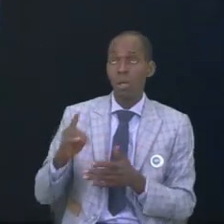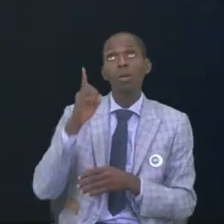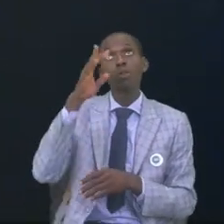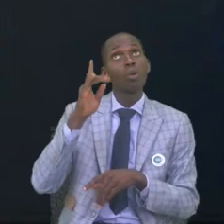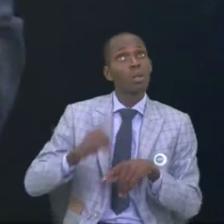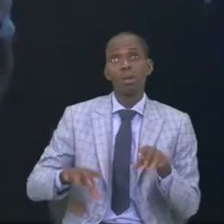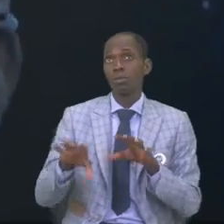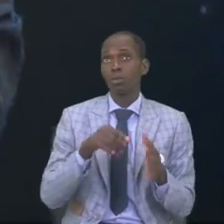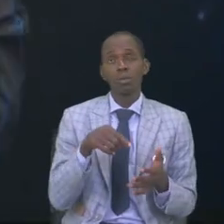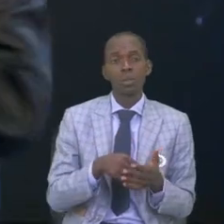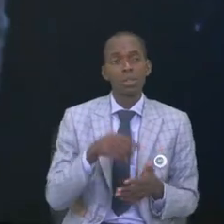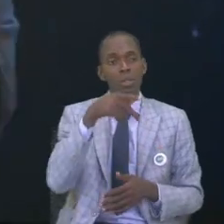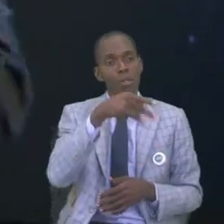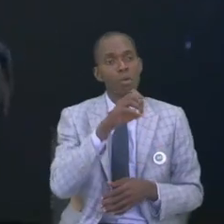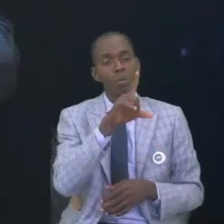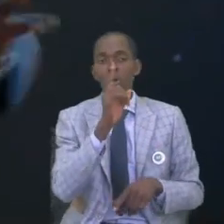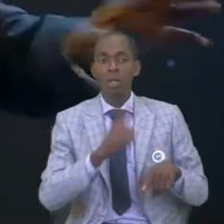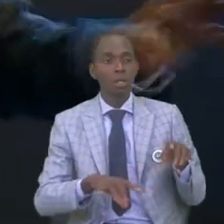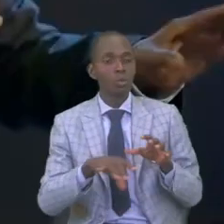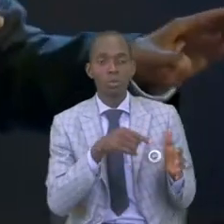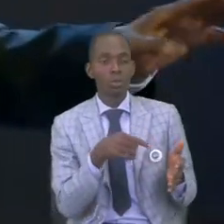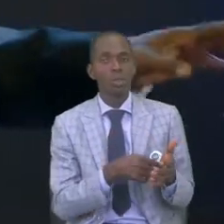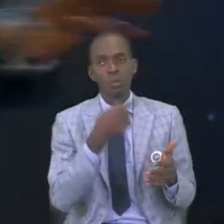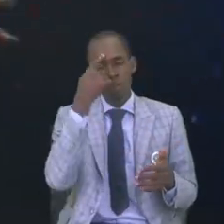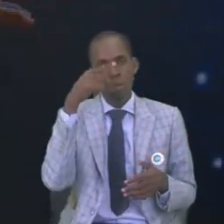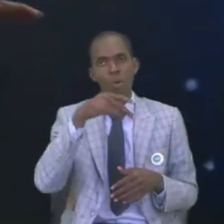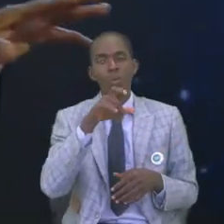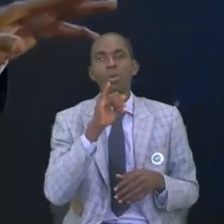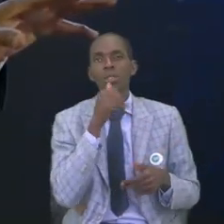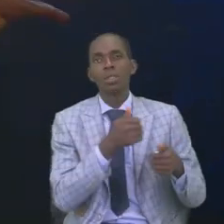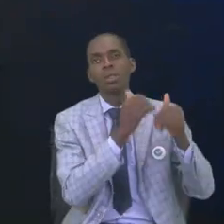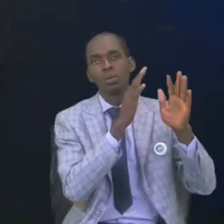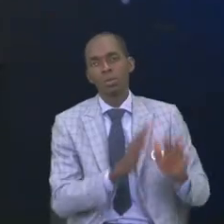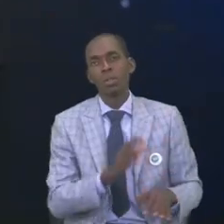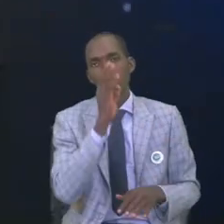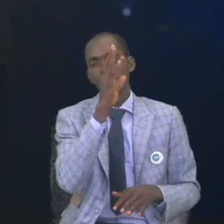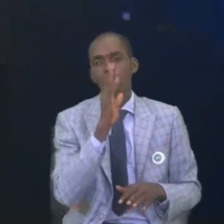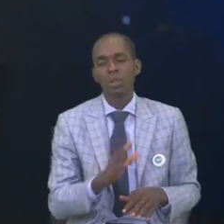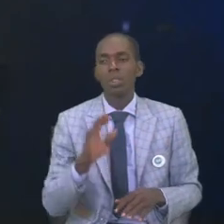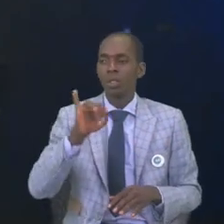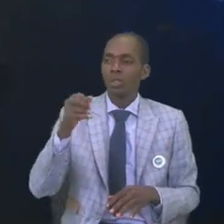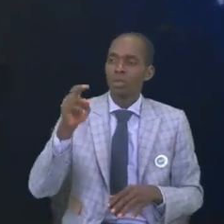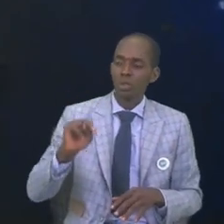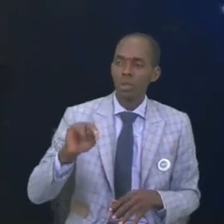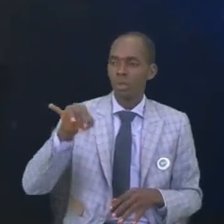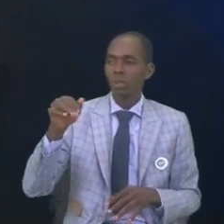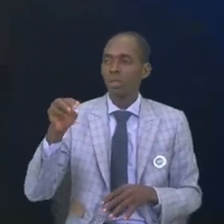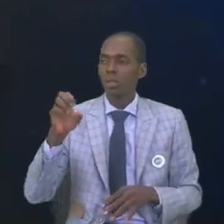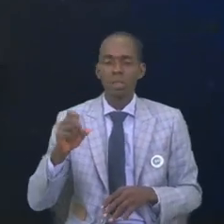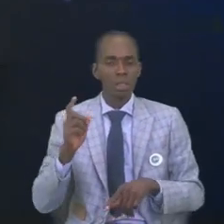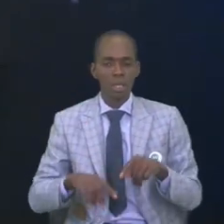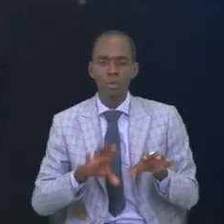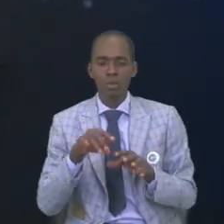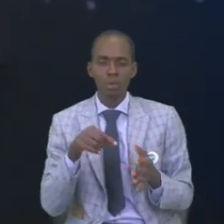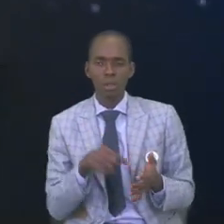apostle and he is to preach the gospel, and then Peter and James and John cannot do this, they do not have this special meaning.